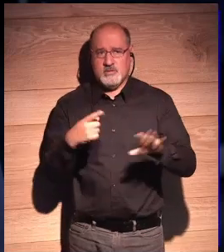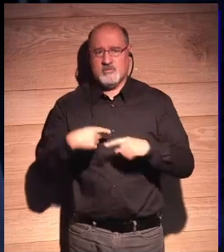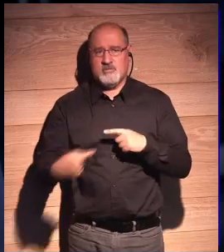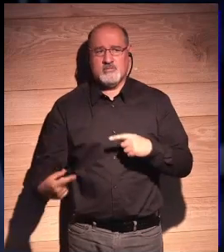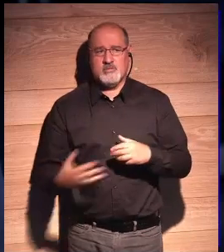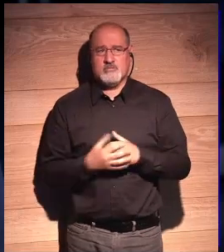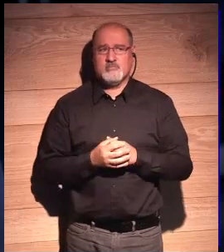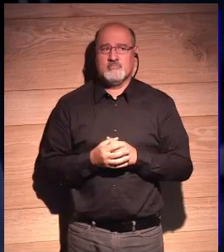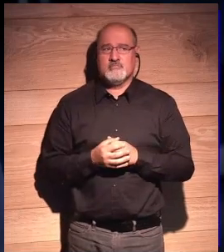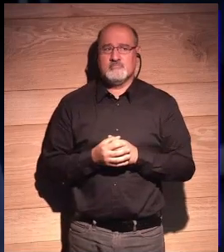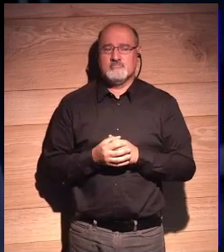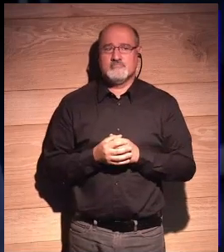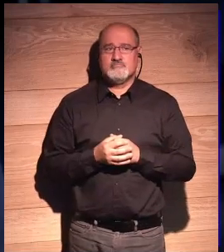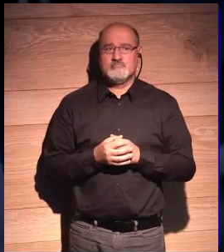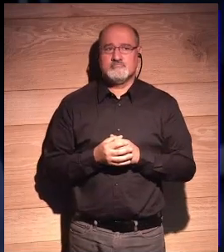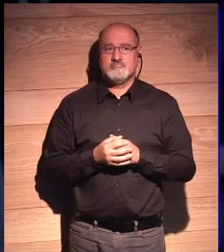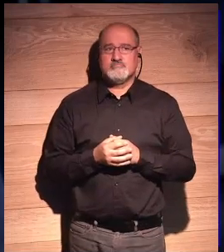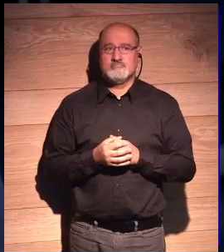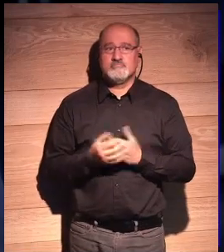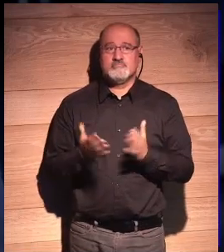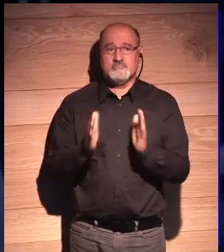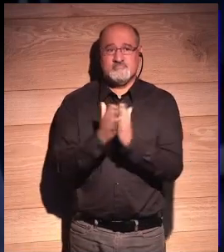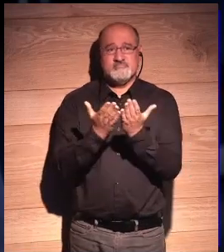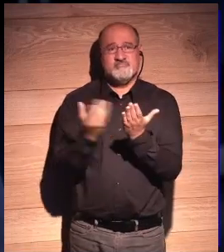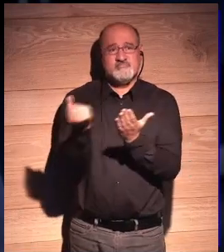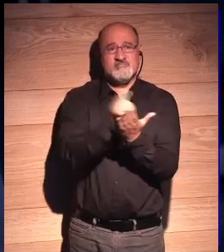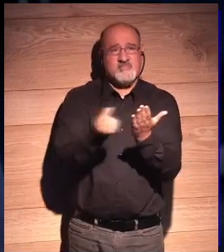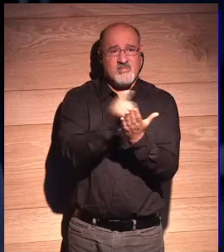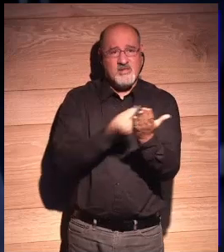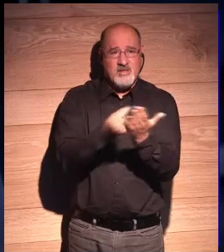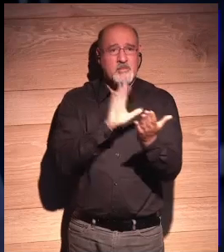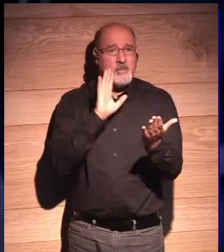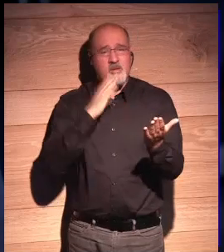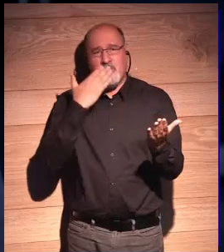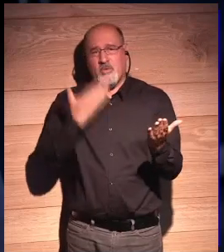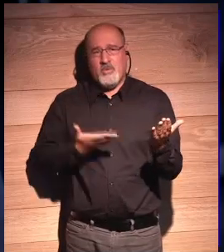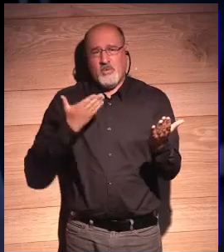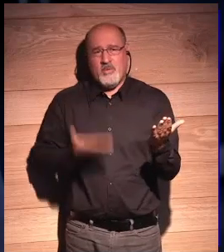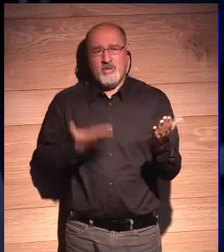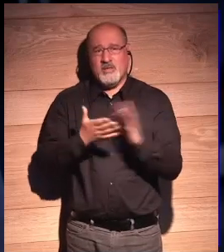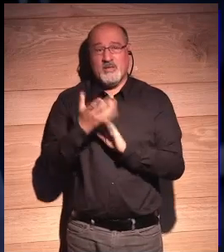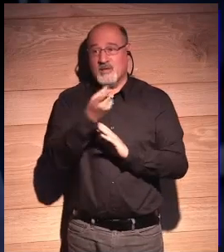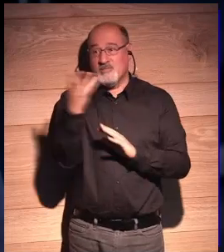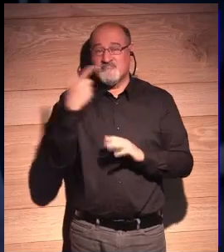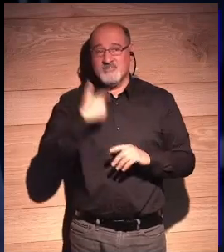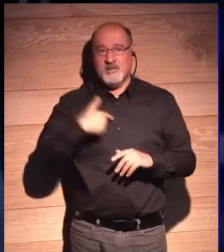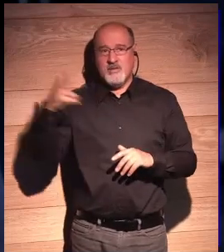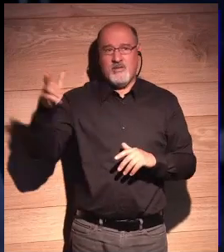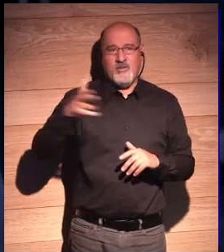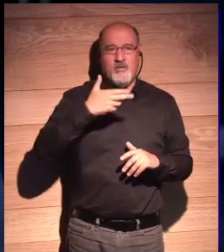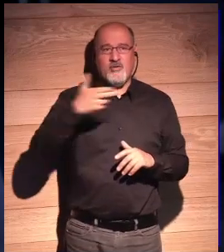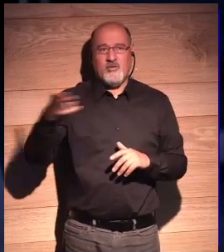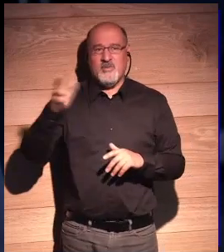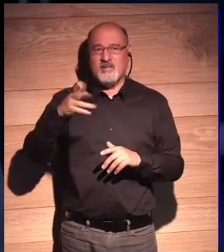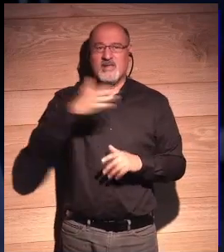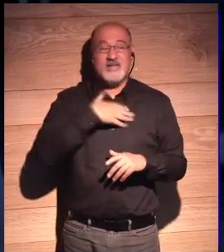very boring. People have thought like, I'd like to make a documentary film about you. And it would be like the most boring movie you could ever make. That would just